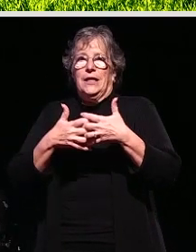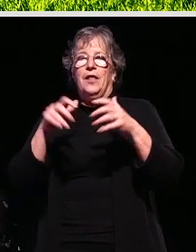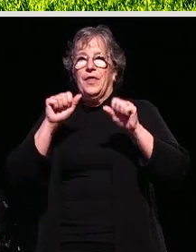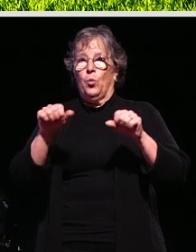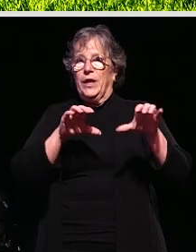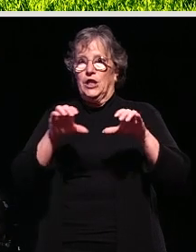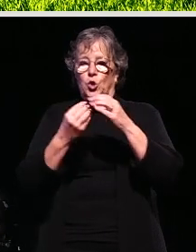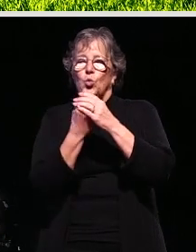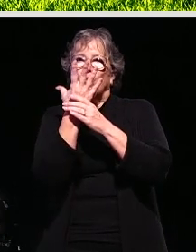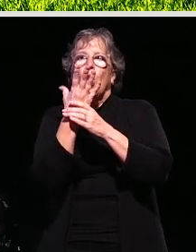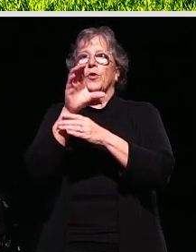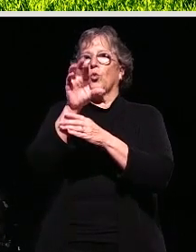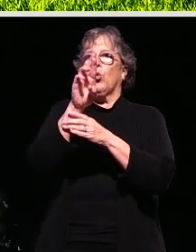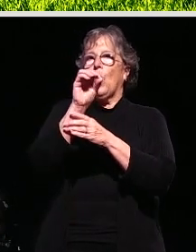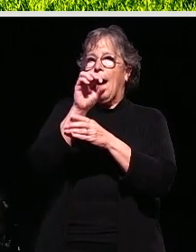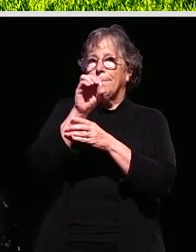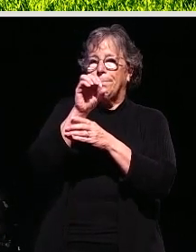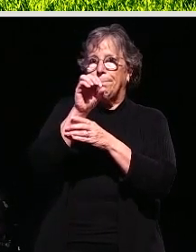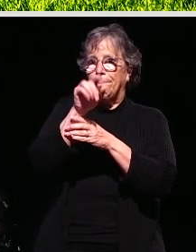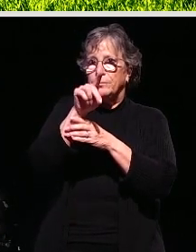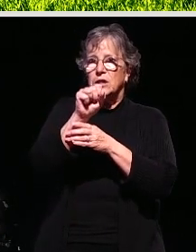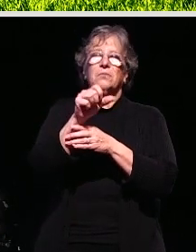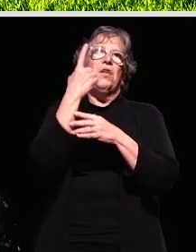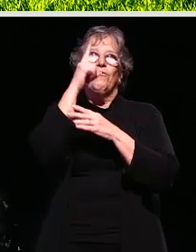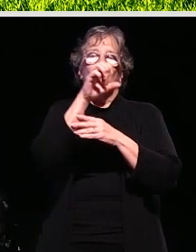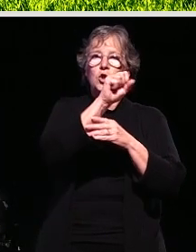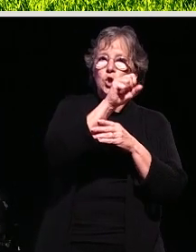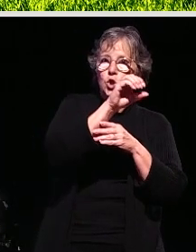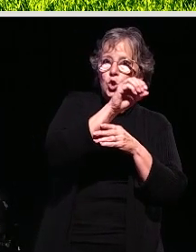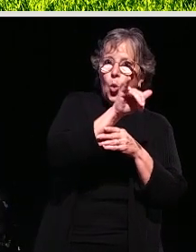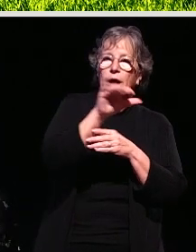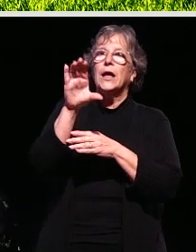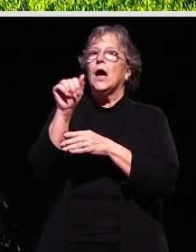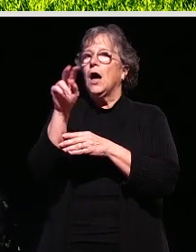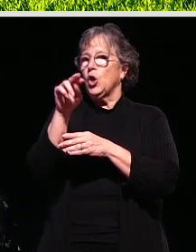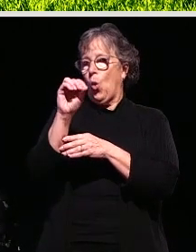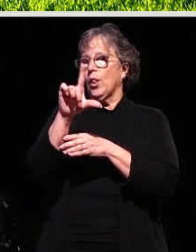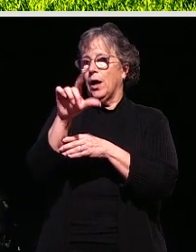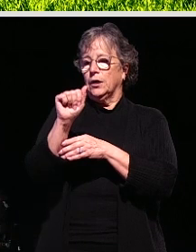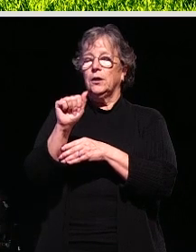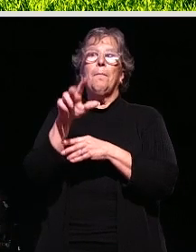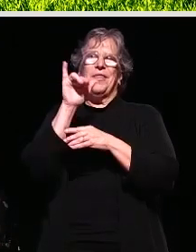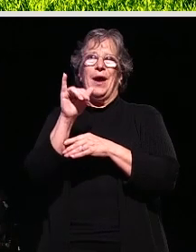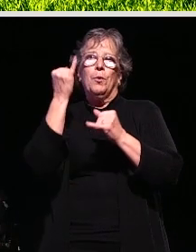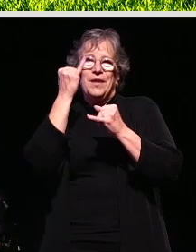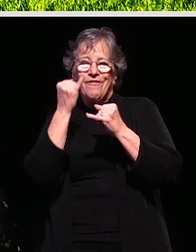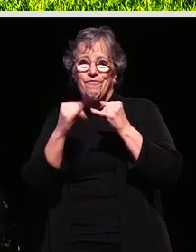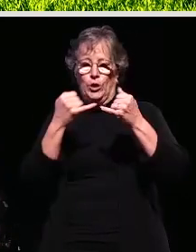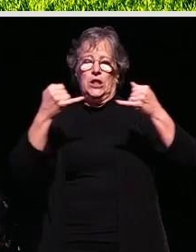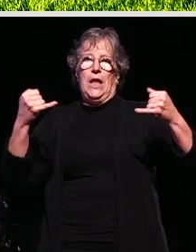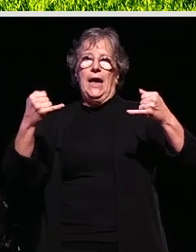crops, starting with soy and canola, which 7X is our addressable market. But our long-term vision is to be the first line of defense against seedborne